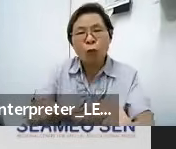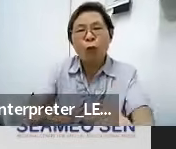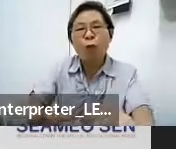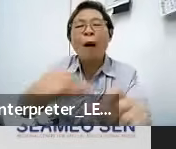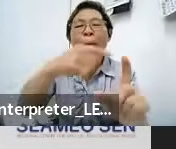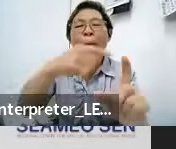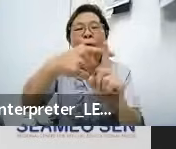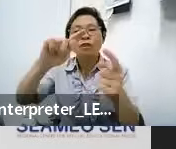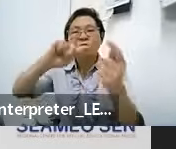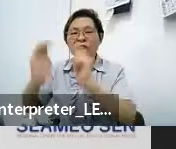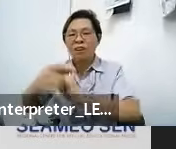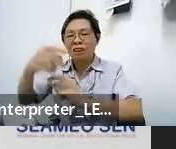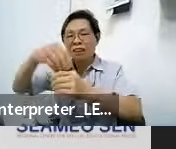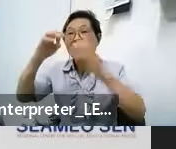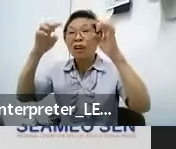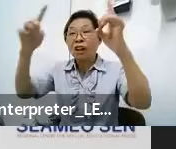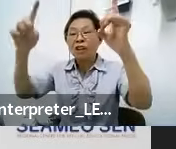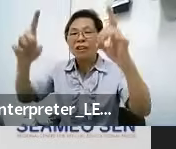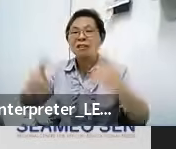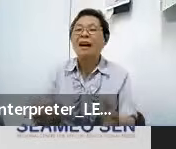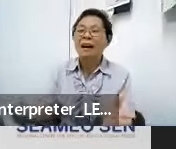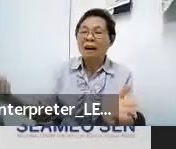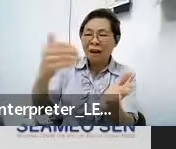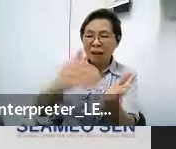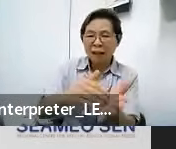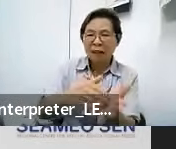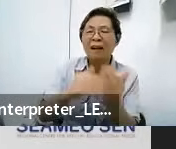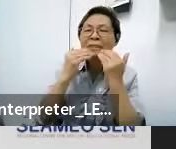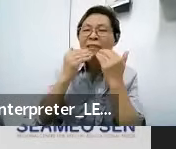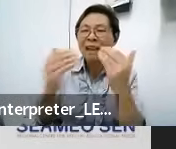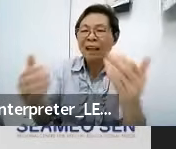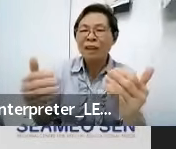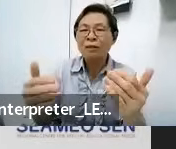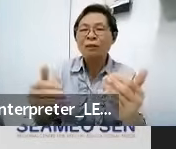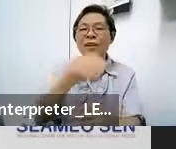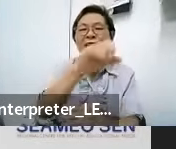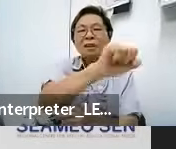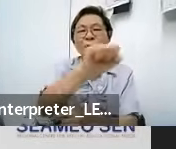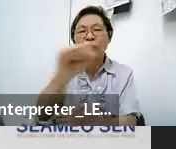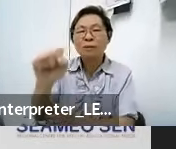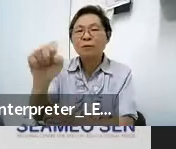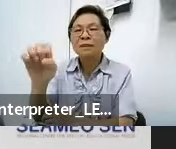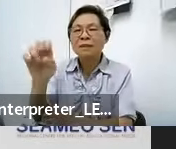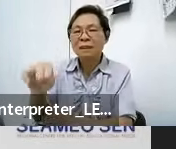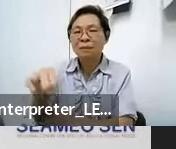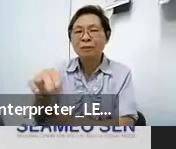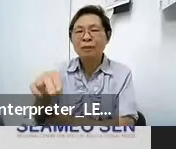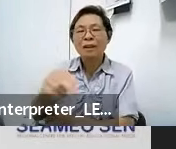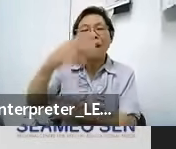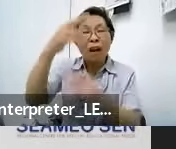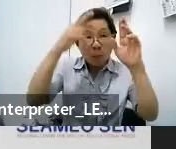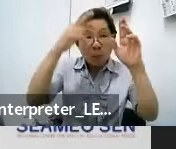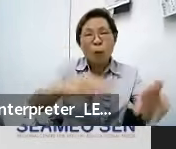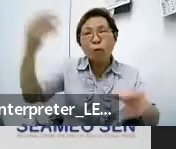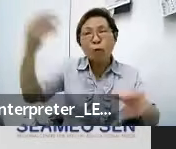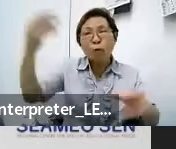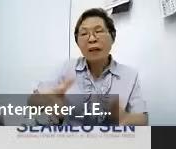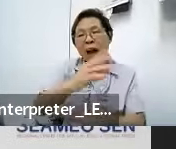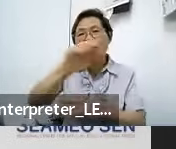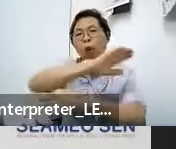realm. Once again, ladies and gentlemen, thank you to SEPs, esteemed speakers, and all